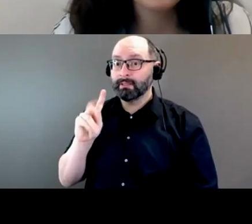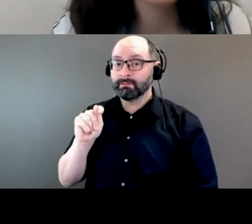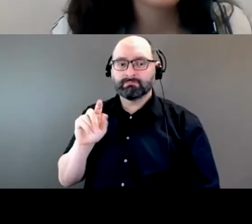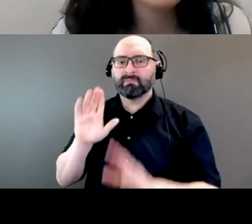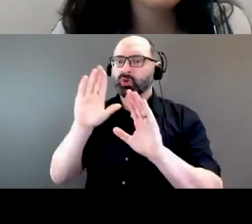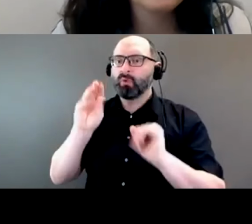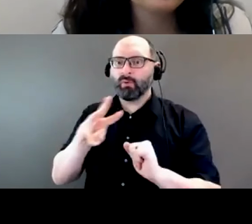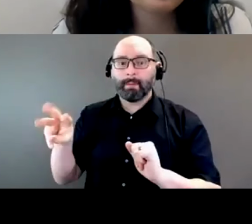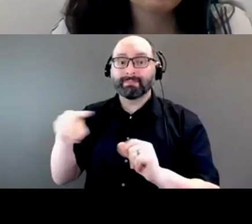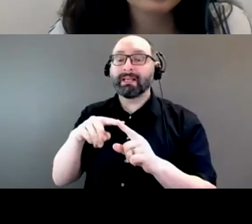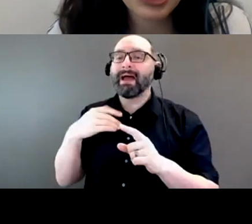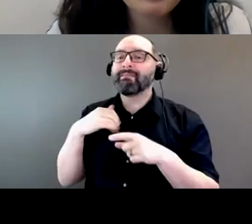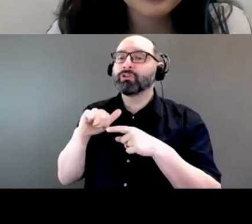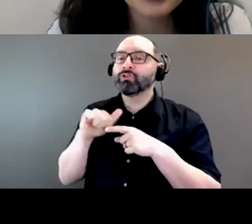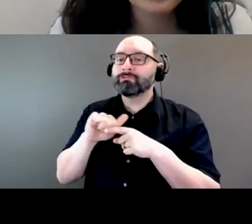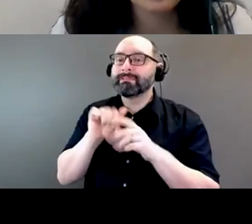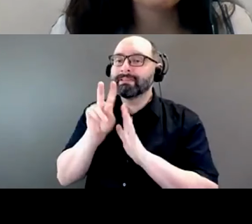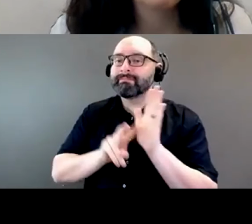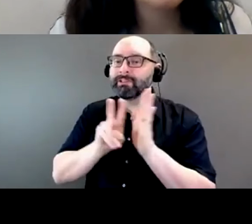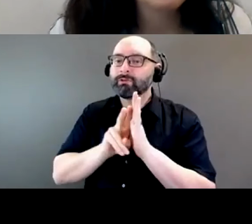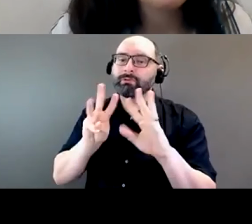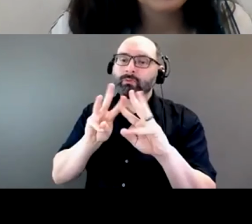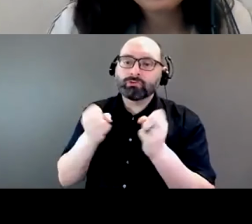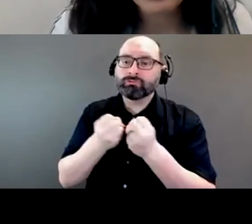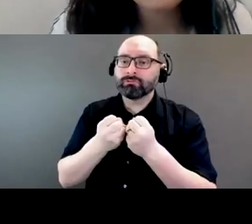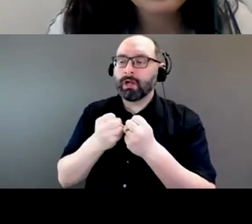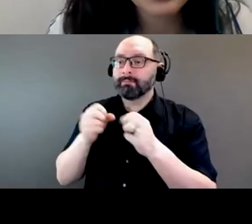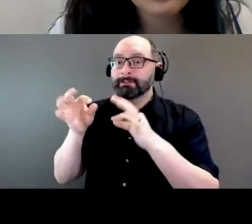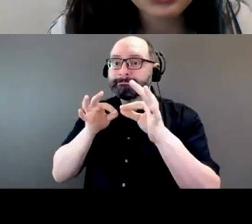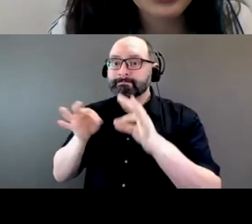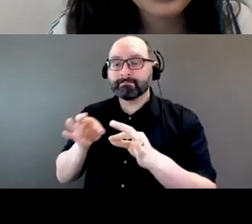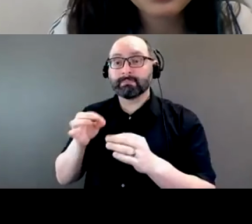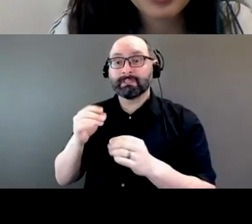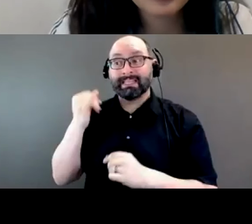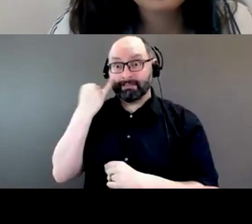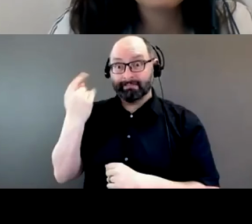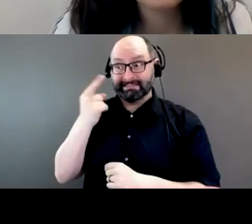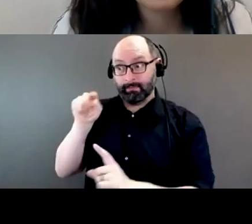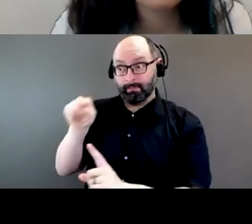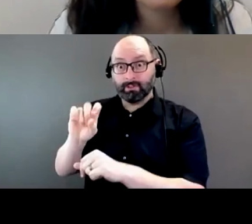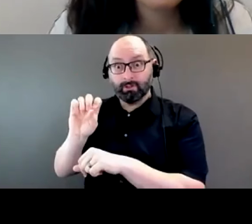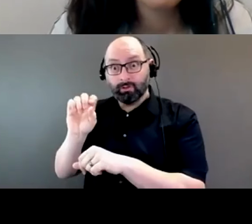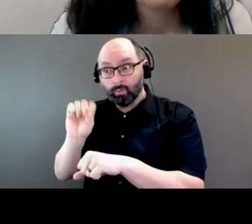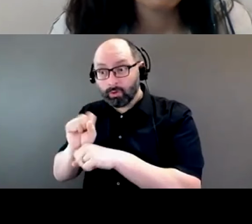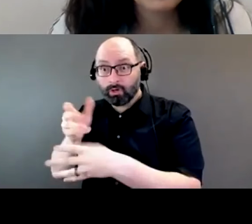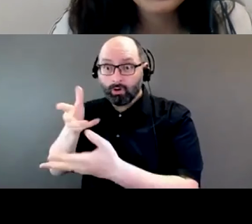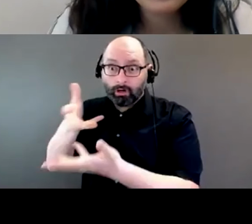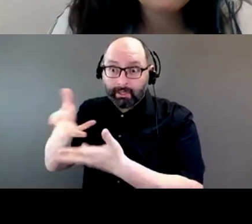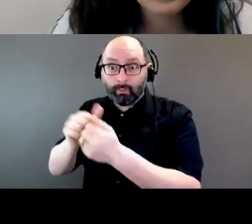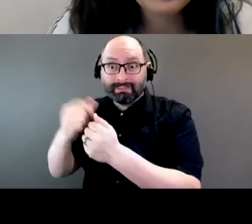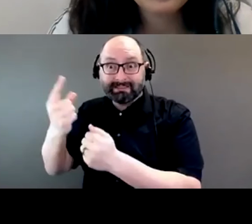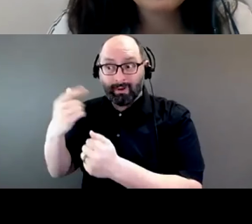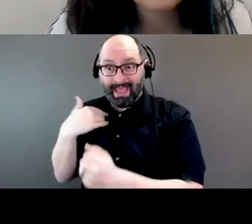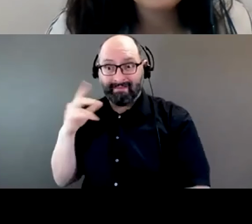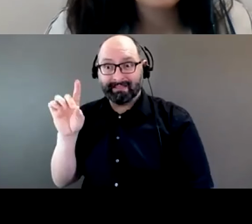that offers training videos and workshops for people who are interacting with somebody who has dementia. One area